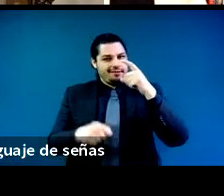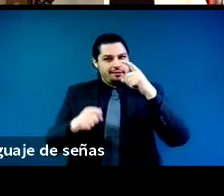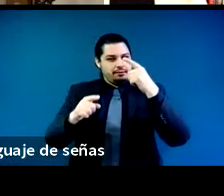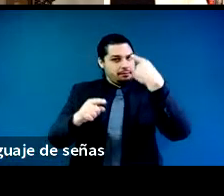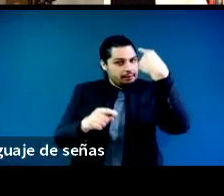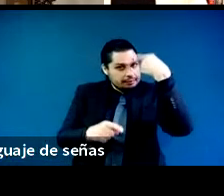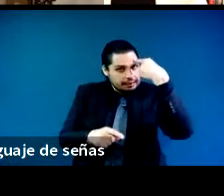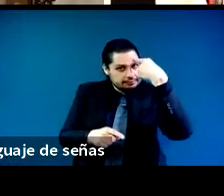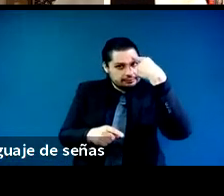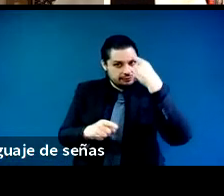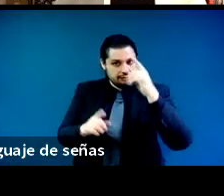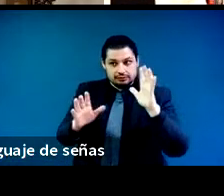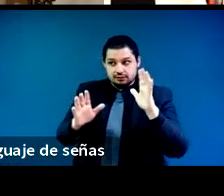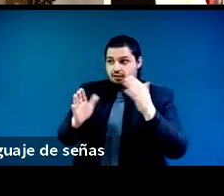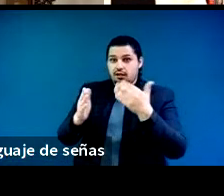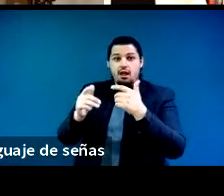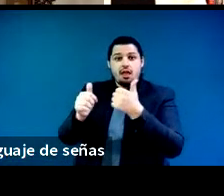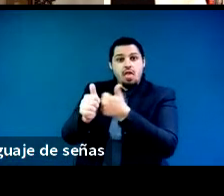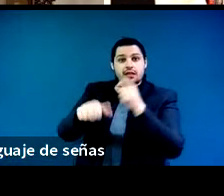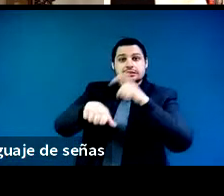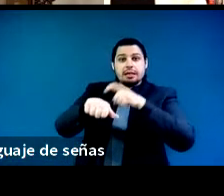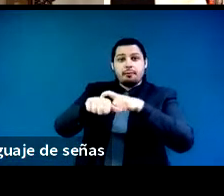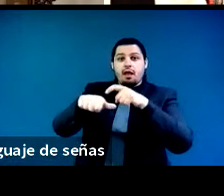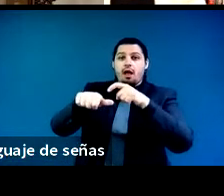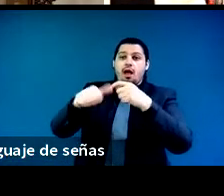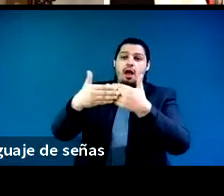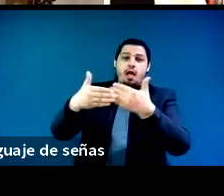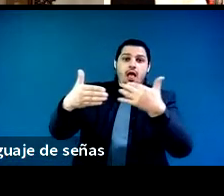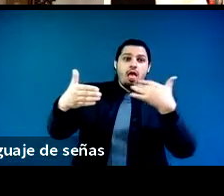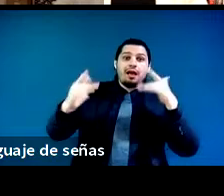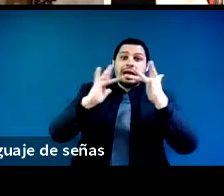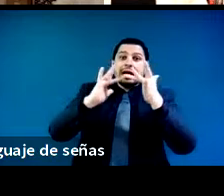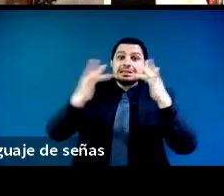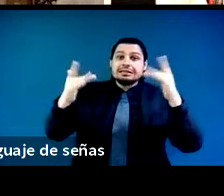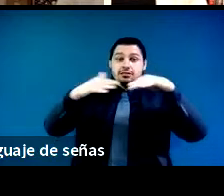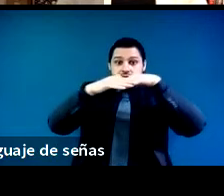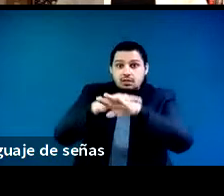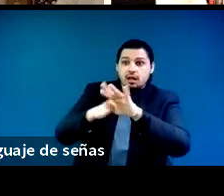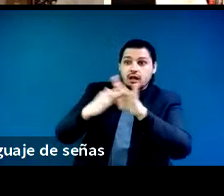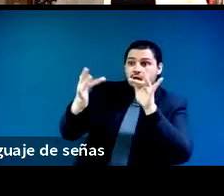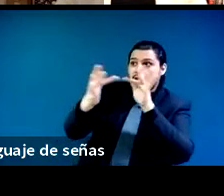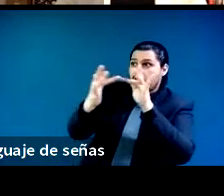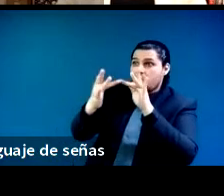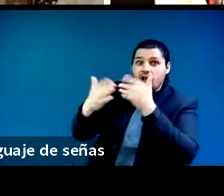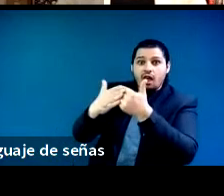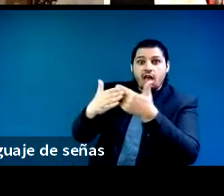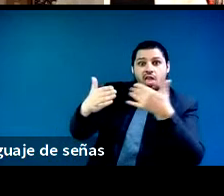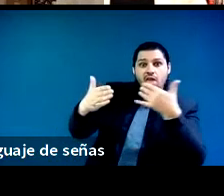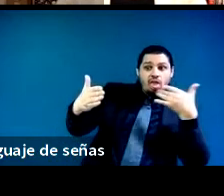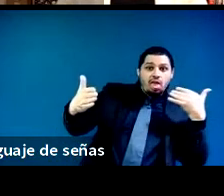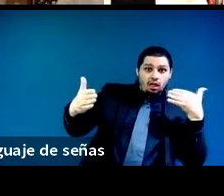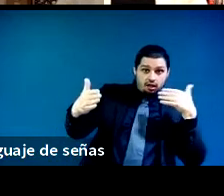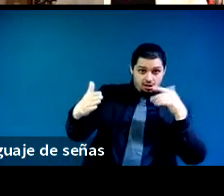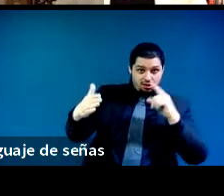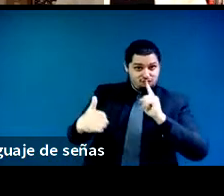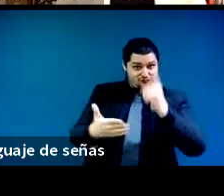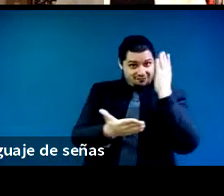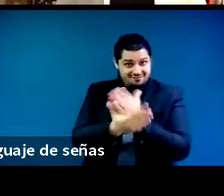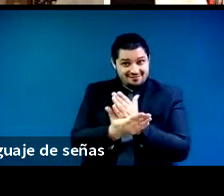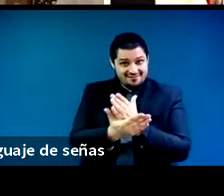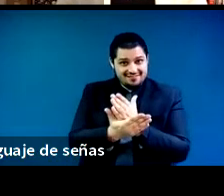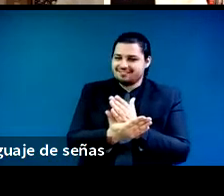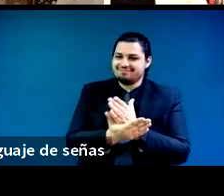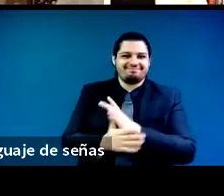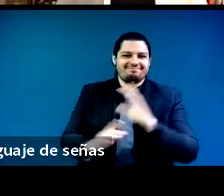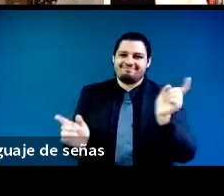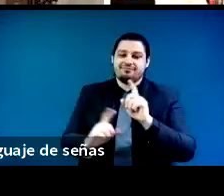story counts? So the Secretary General, UN Secretary General's report on digital cooperation has